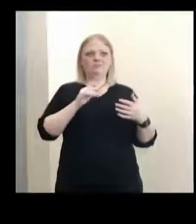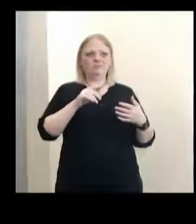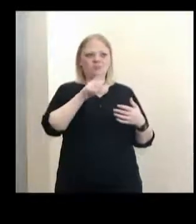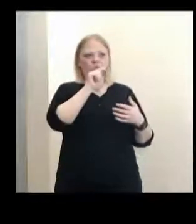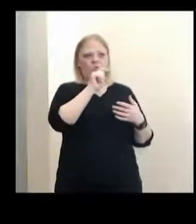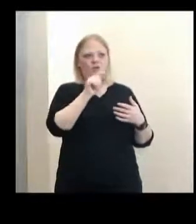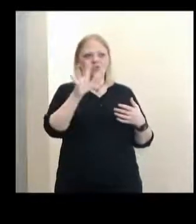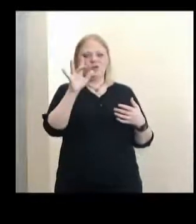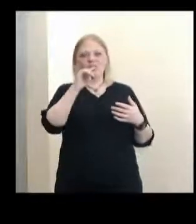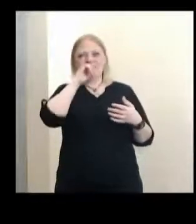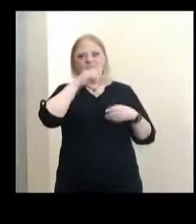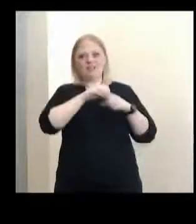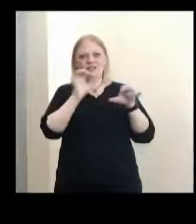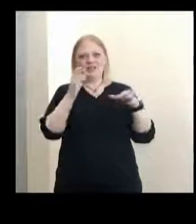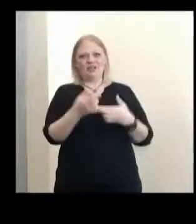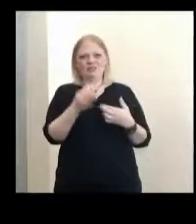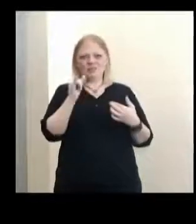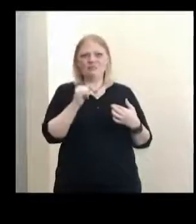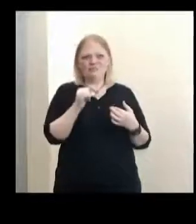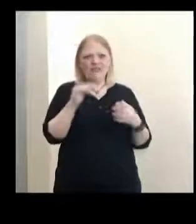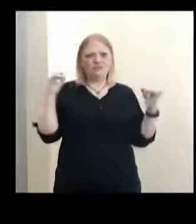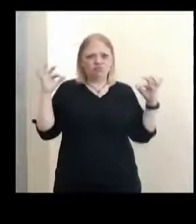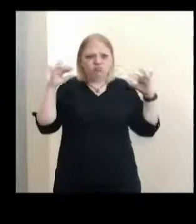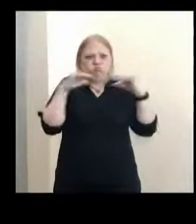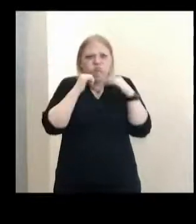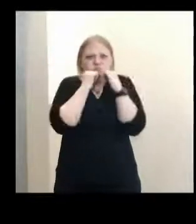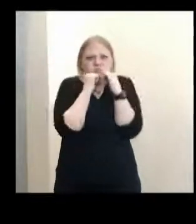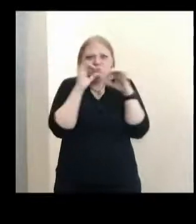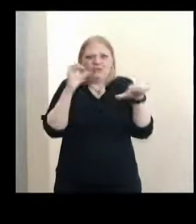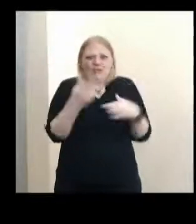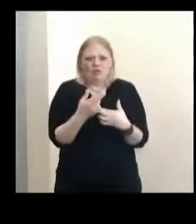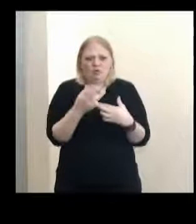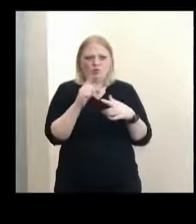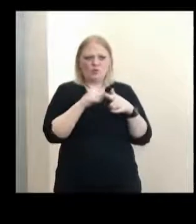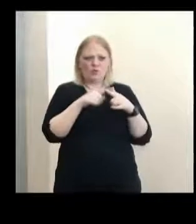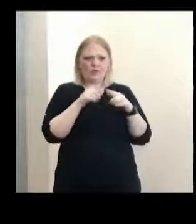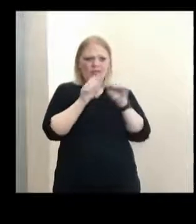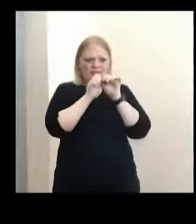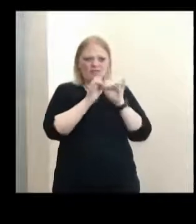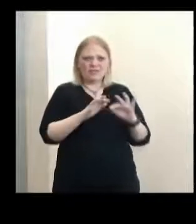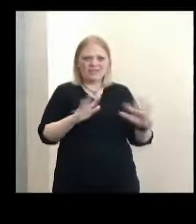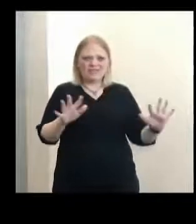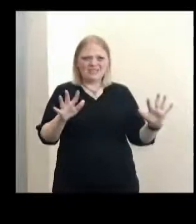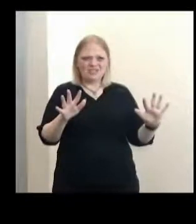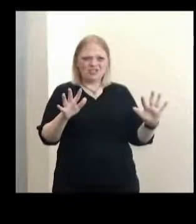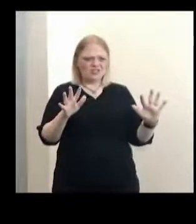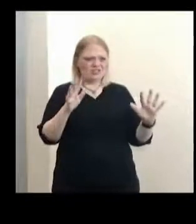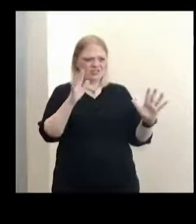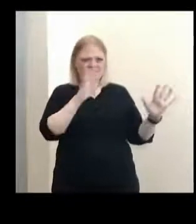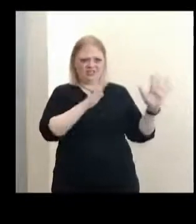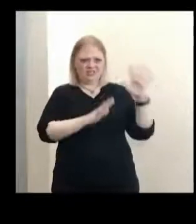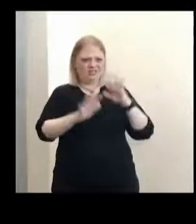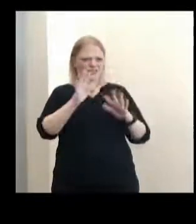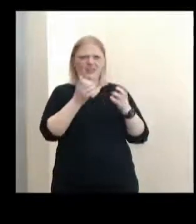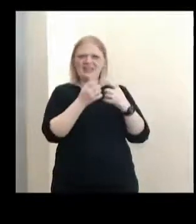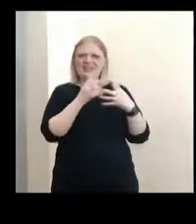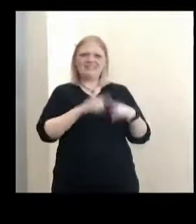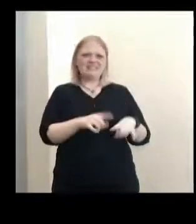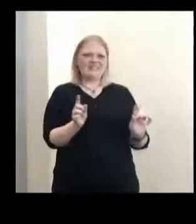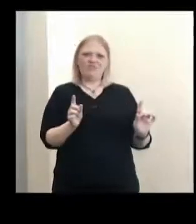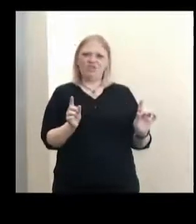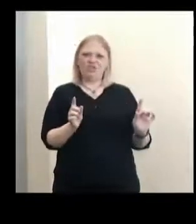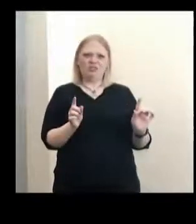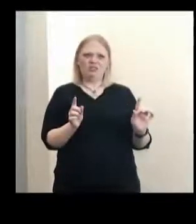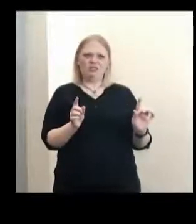a classroom. That's a pretty crowded classroom, and so the transmission dynamics in that crowded situation are different than in a much